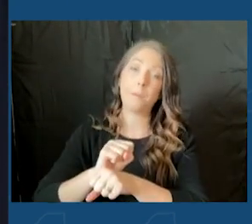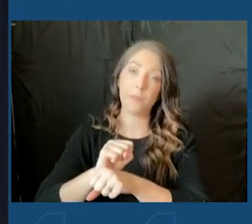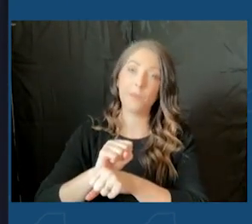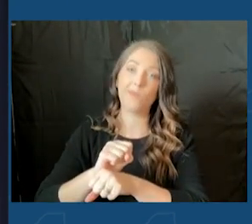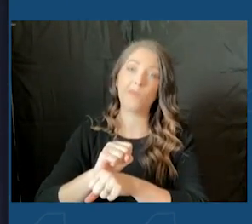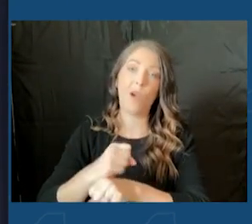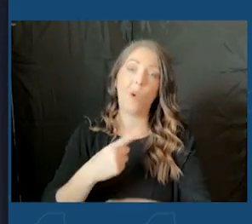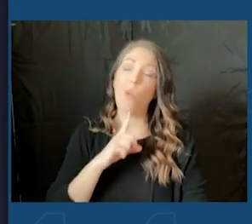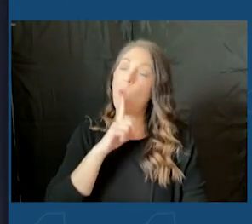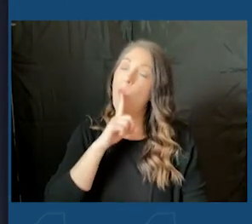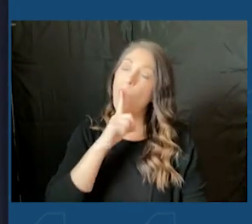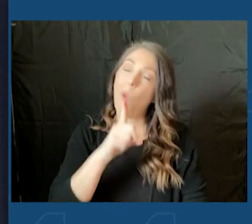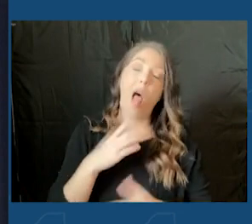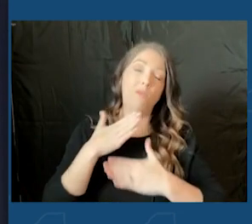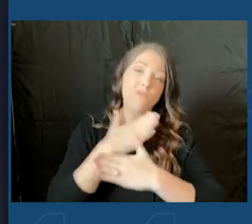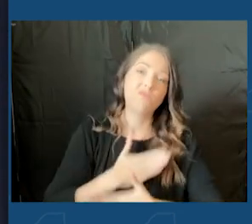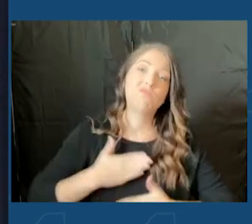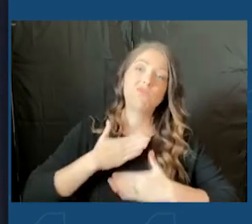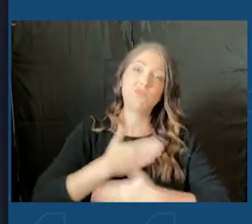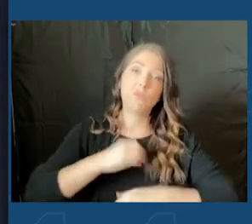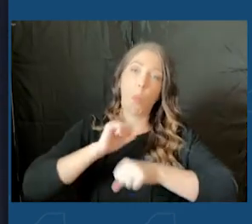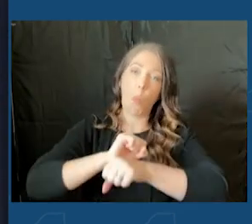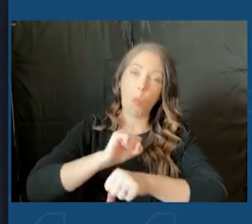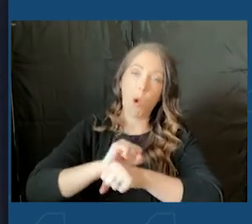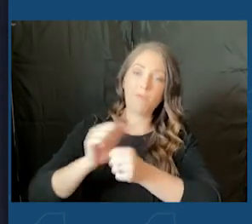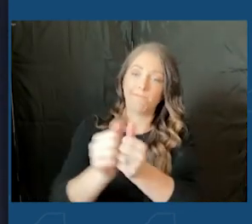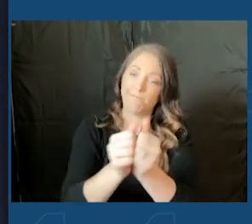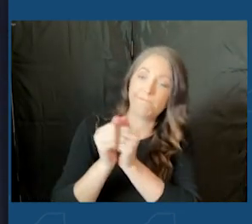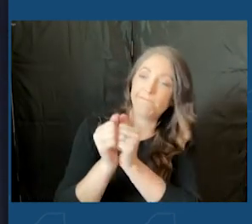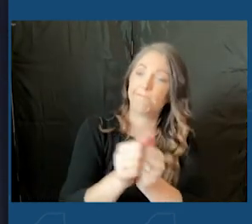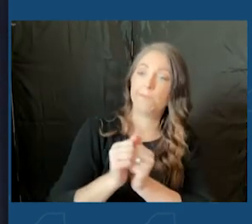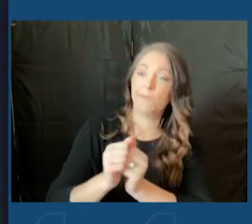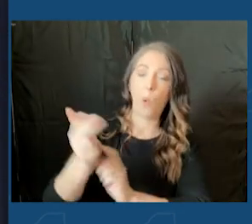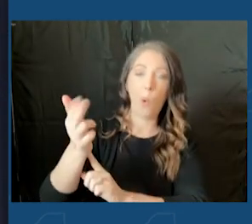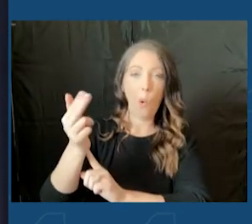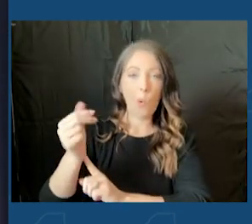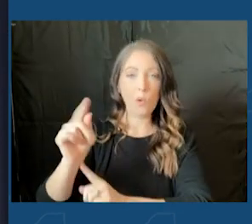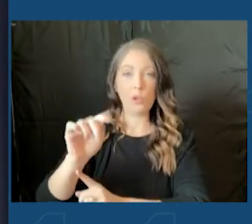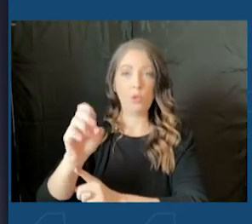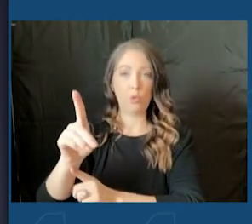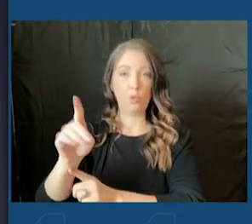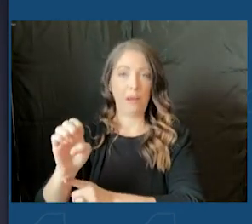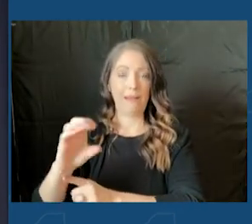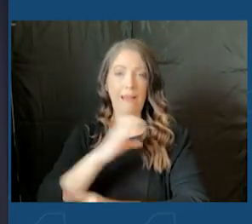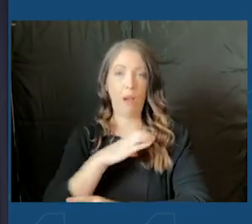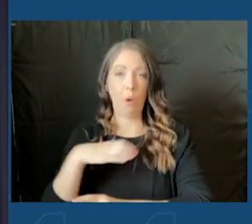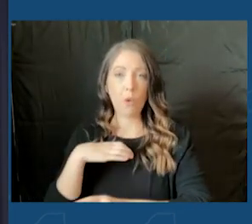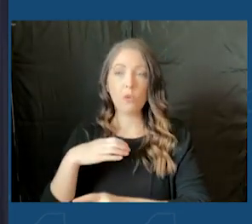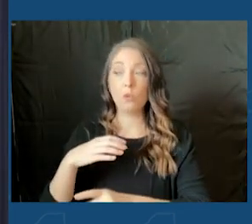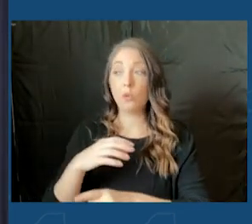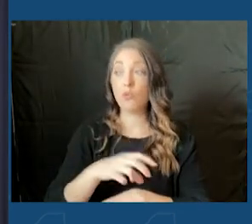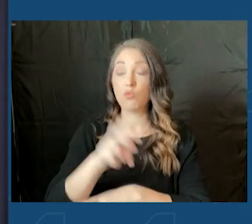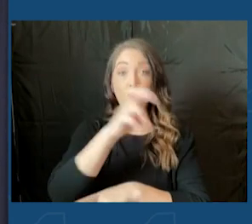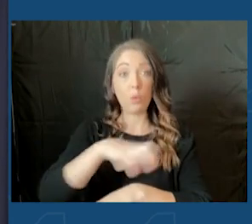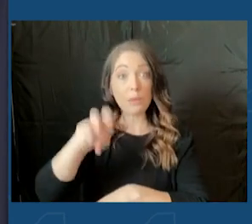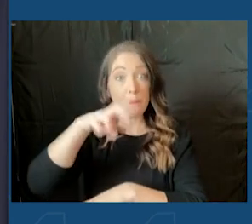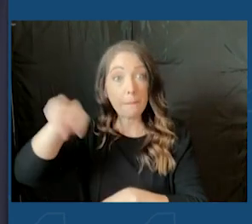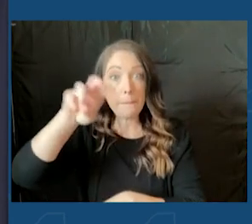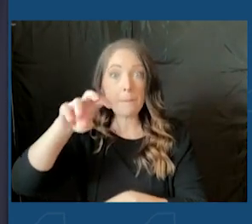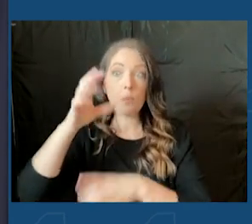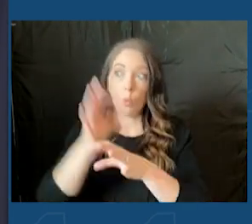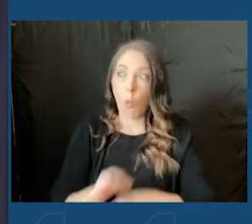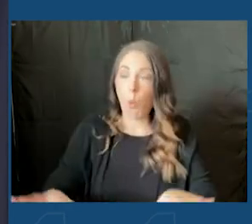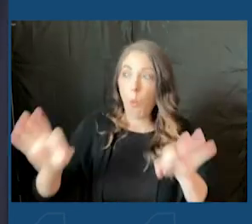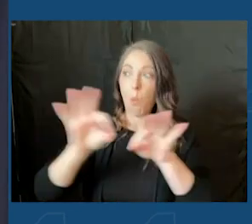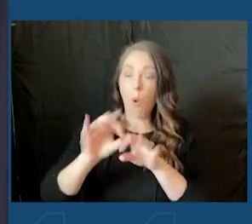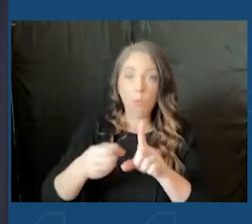appreciate working with the Hotel Trades Council because tourism is so important to the city's economy,